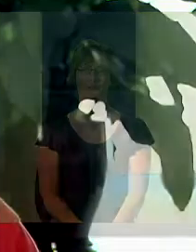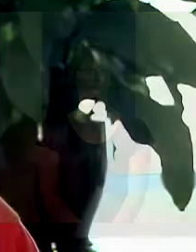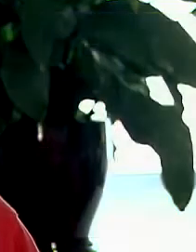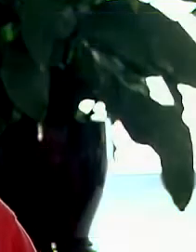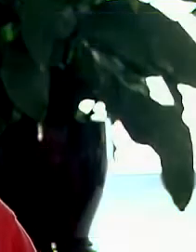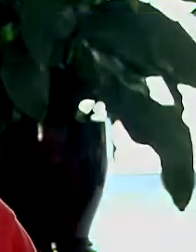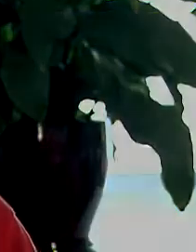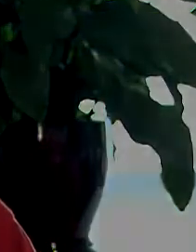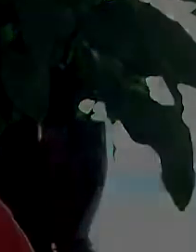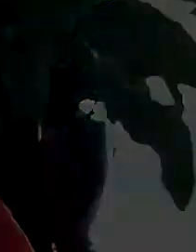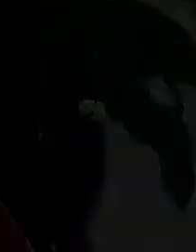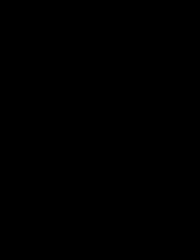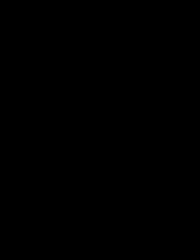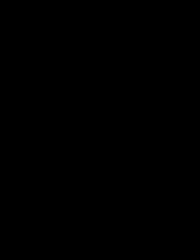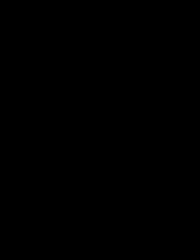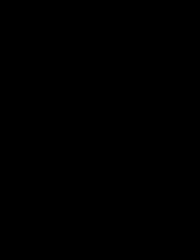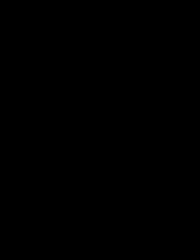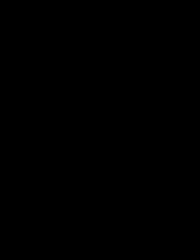us, and the family.